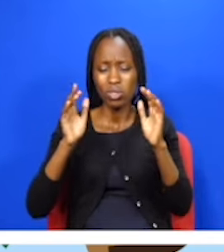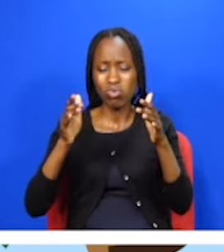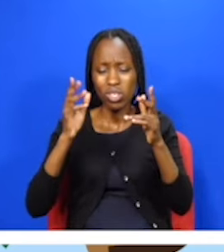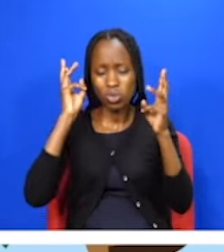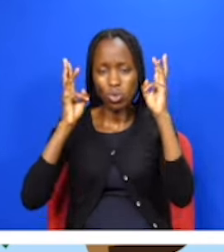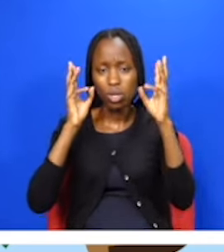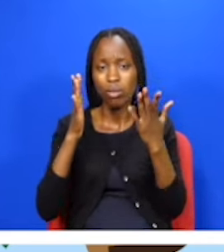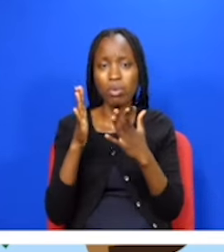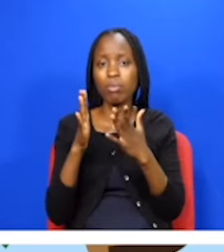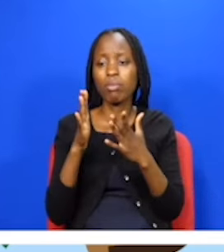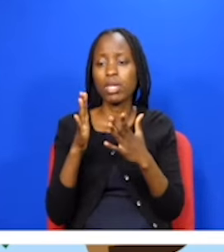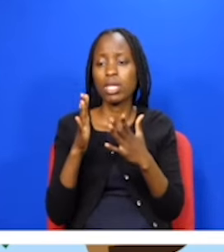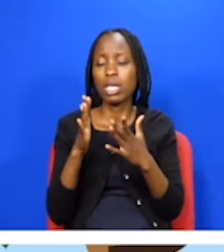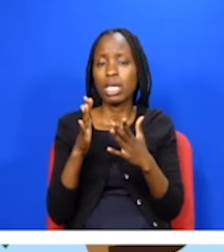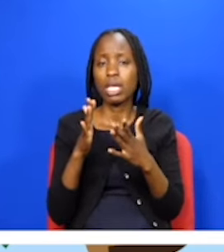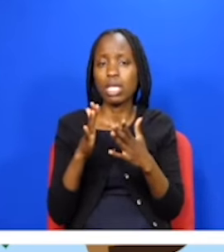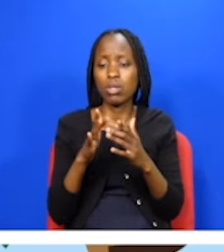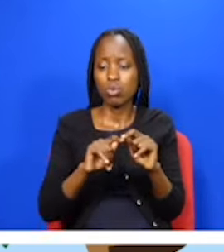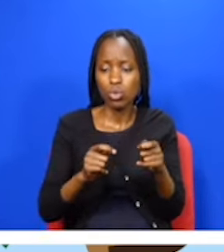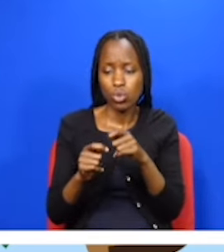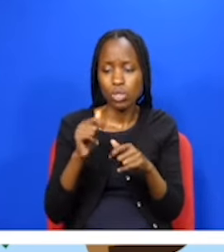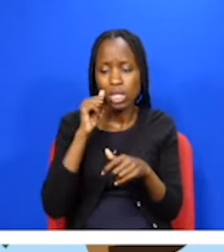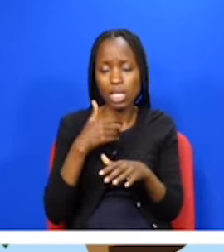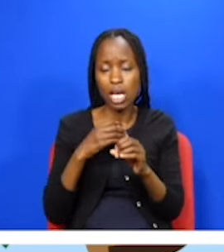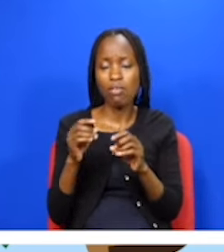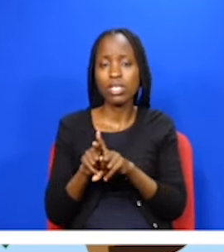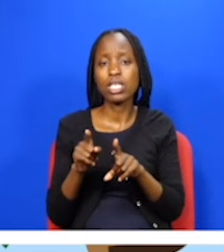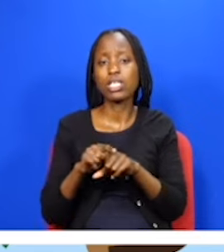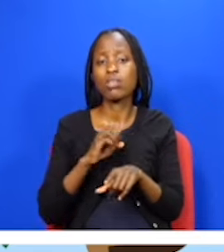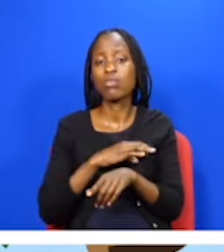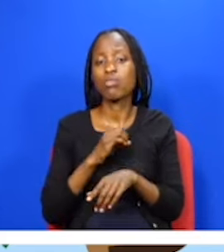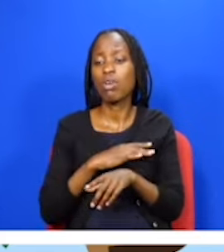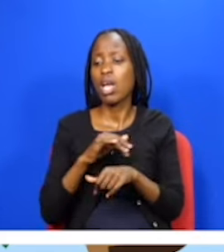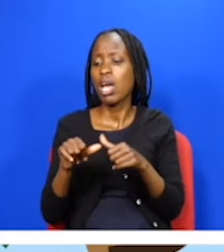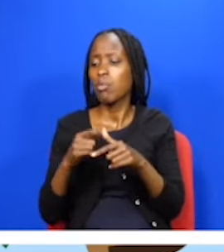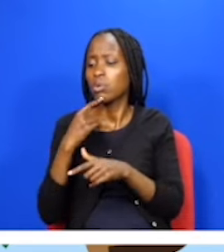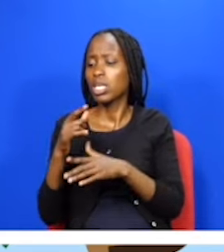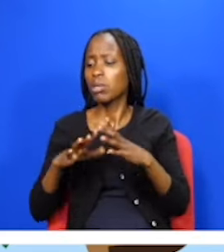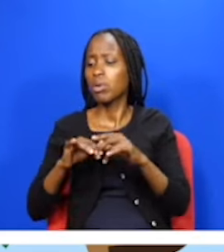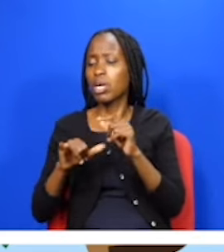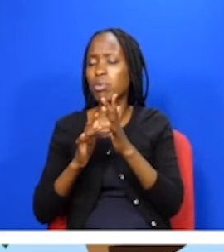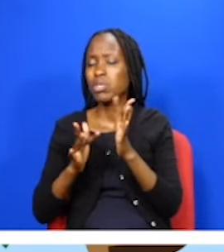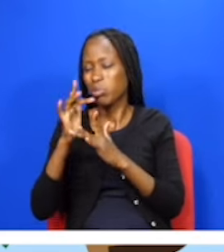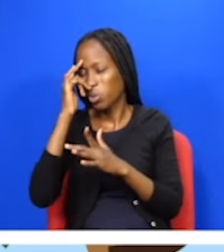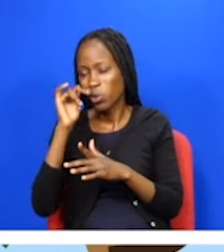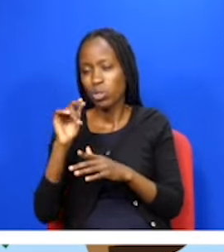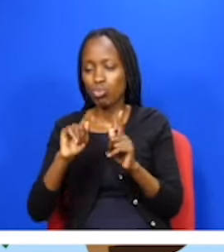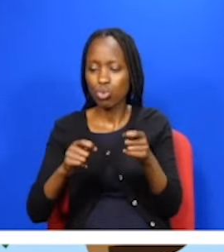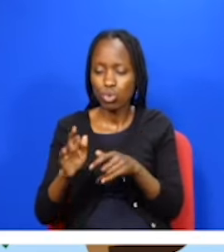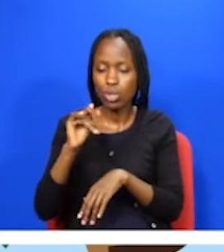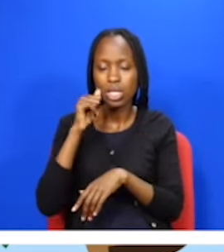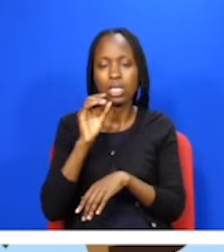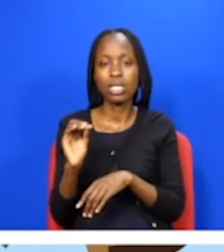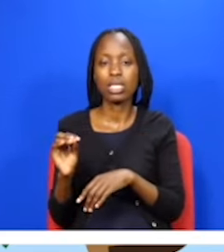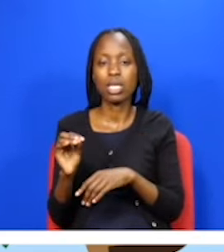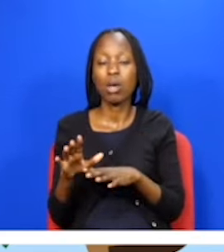shoes and you are afraid to go and tell people about Jesus because your shoes don't look very nice.